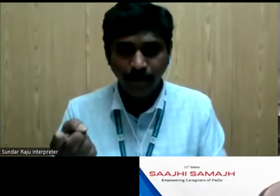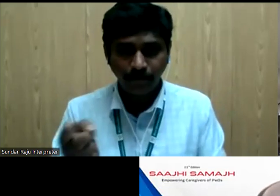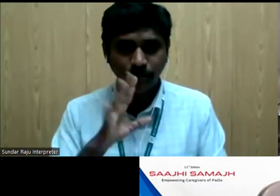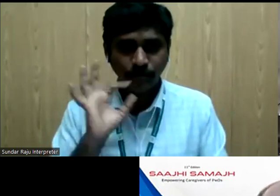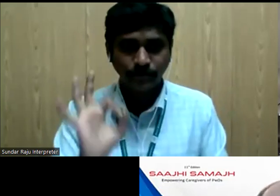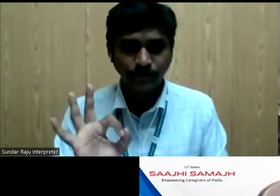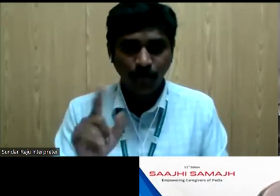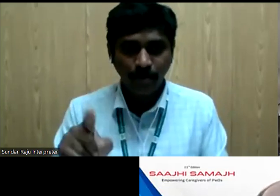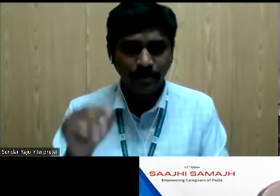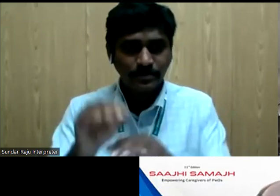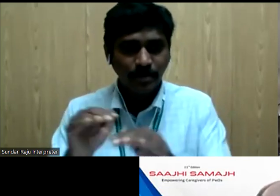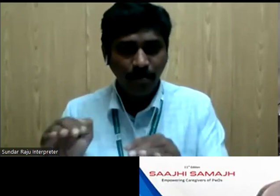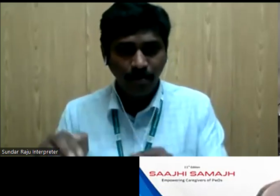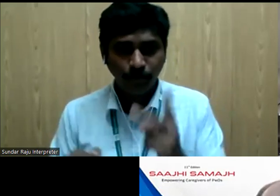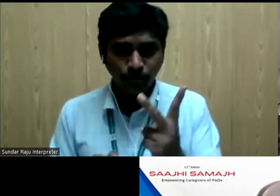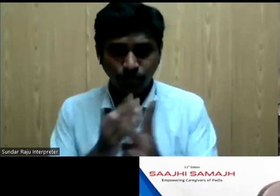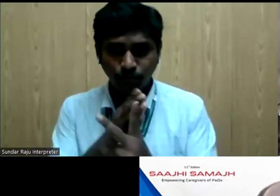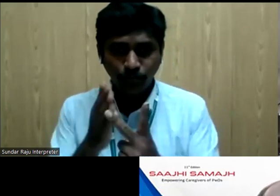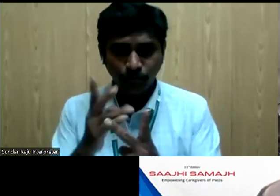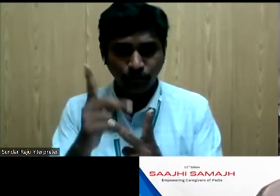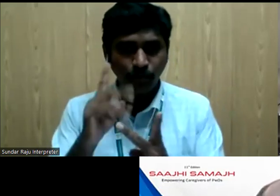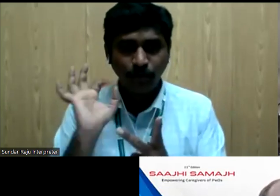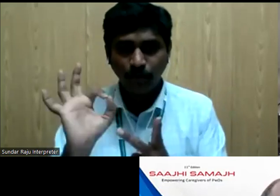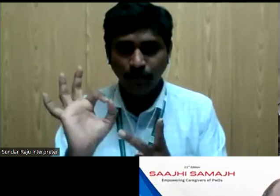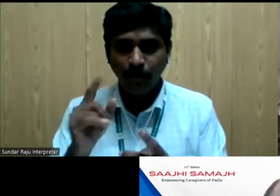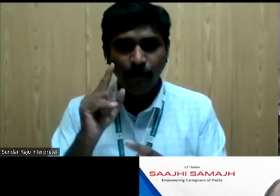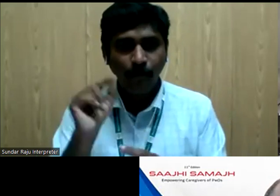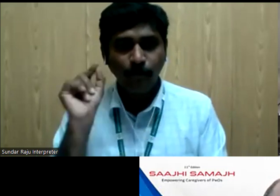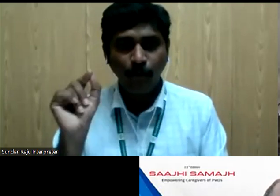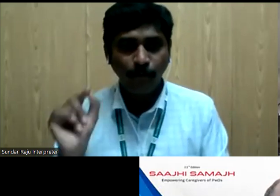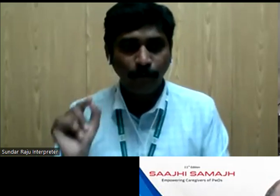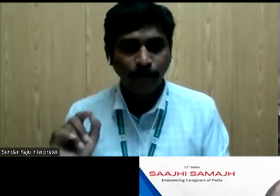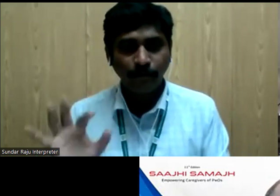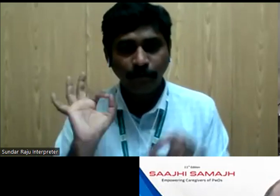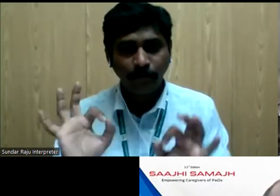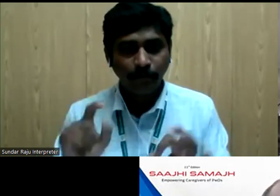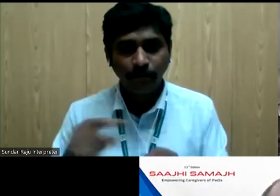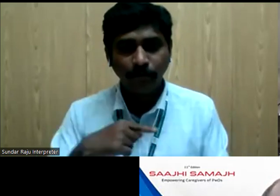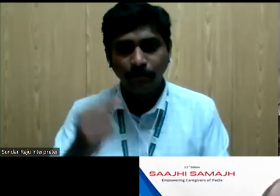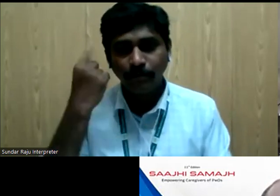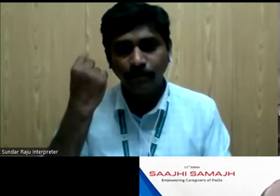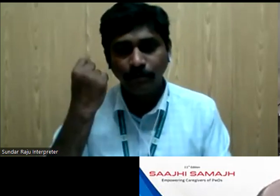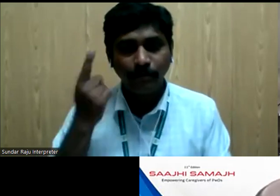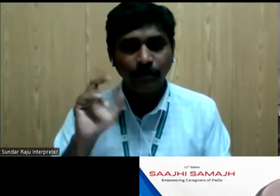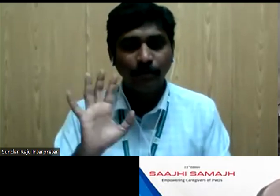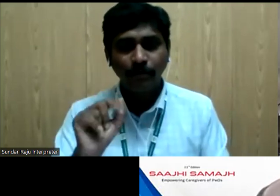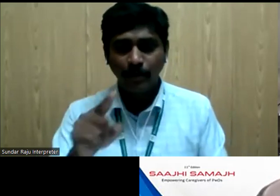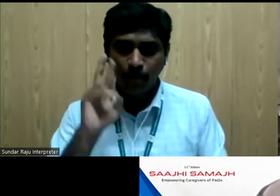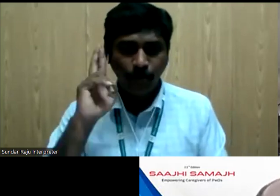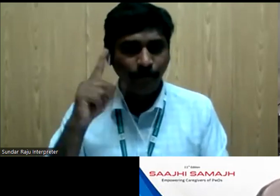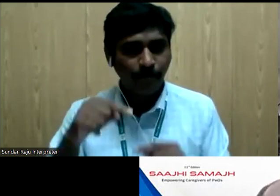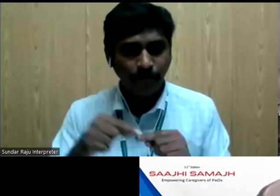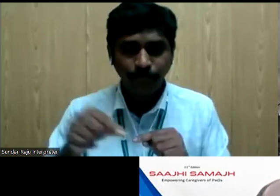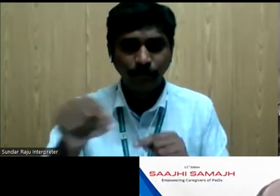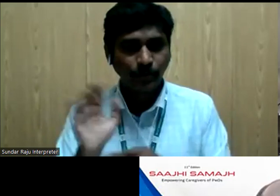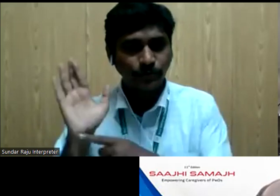their children. I think these are two very, very relevant points and have not been addressed enough. And I can assure you from